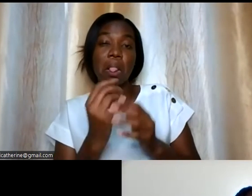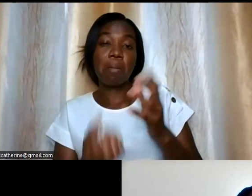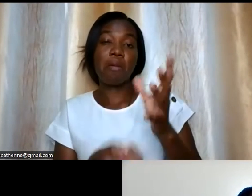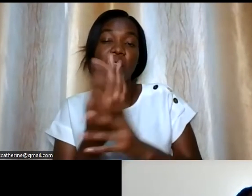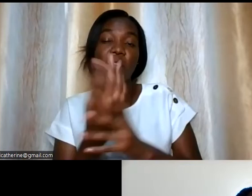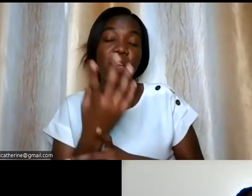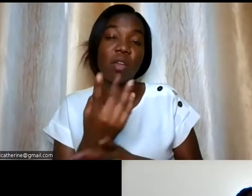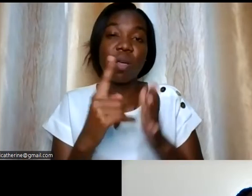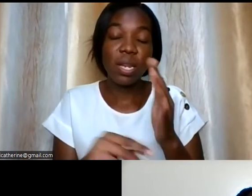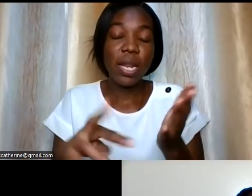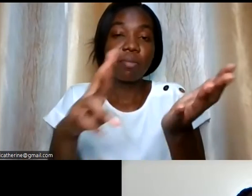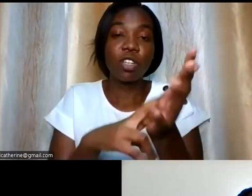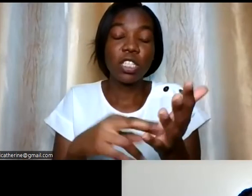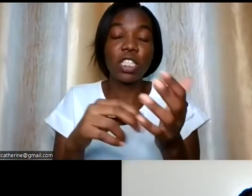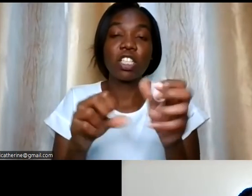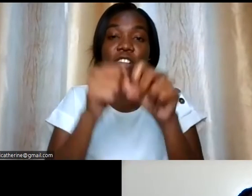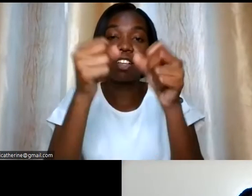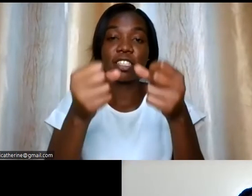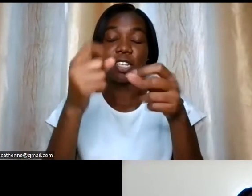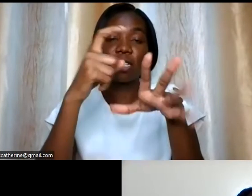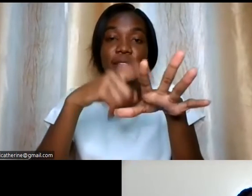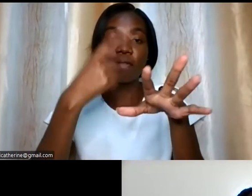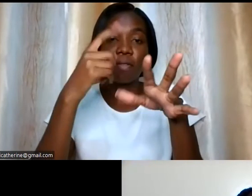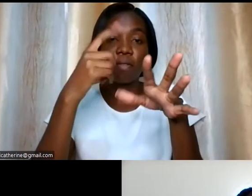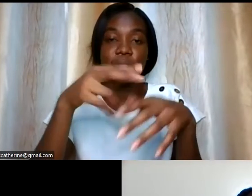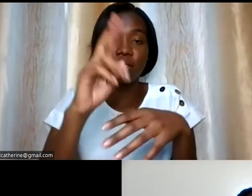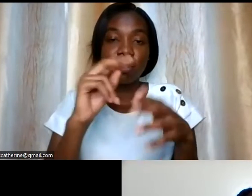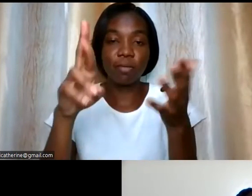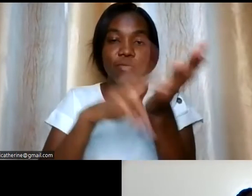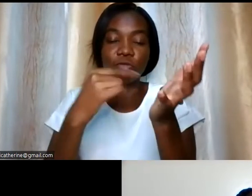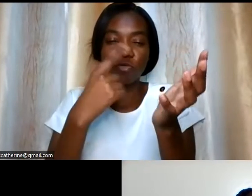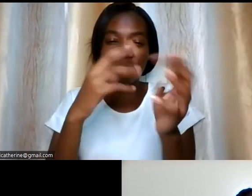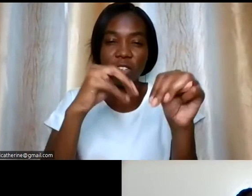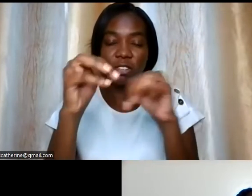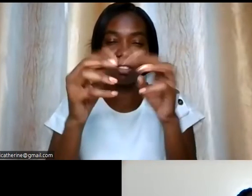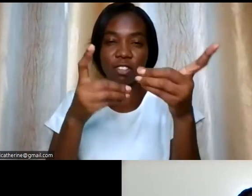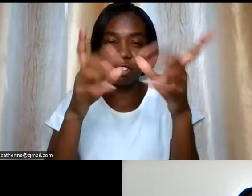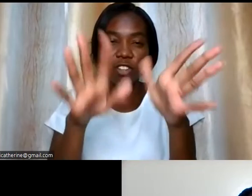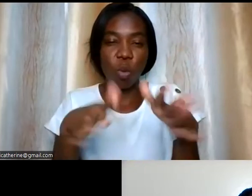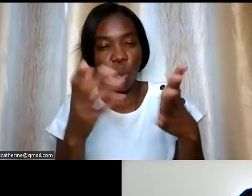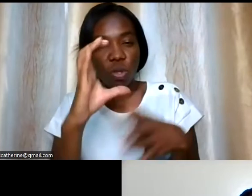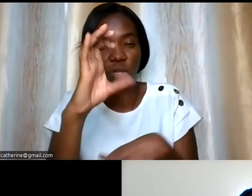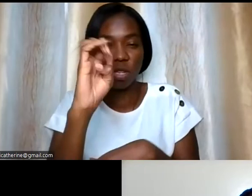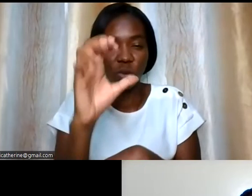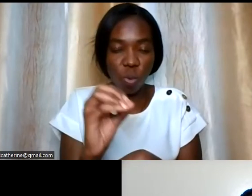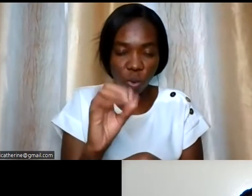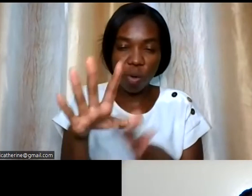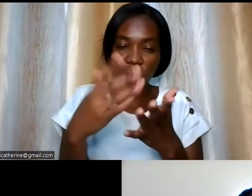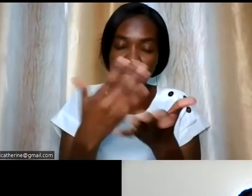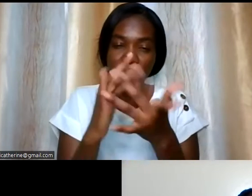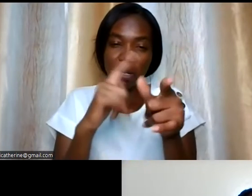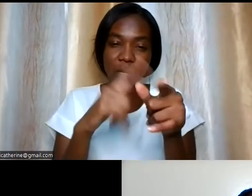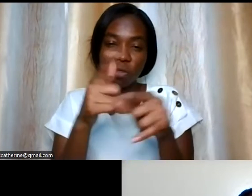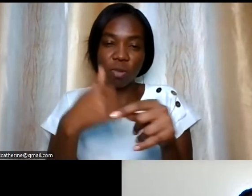the reporting structure in terms of, does the HR report to the managing director or the CEO, or sometimes you have the